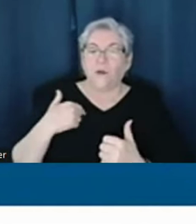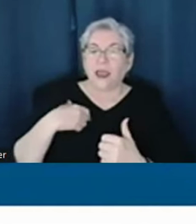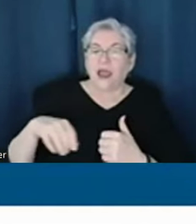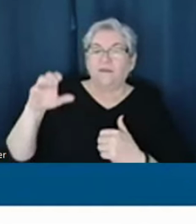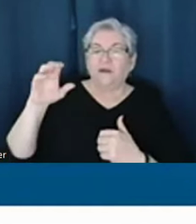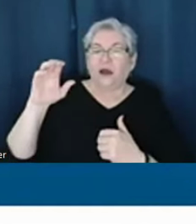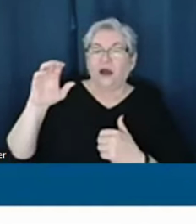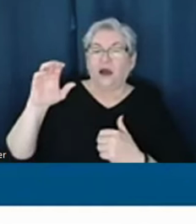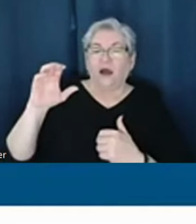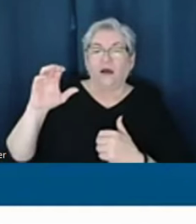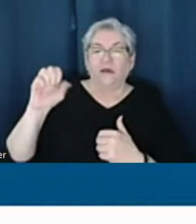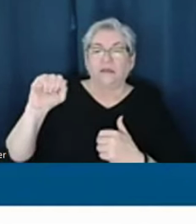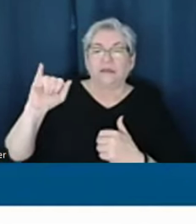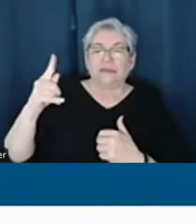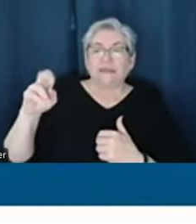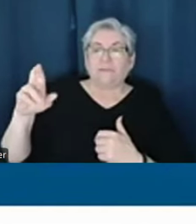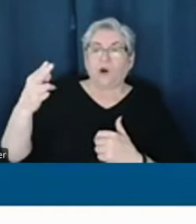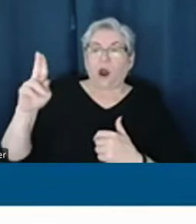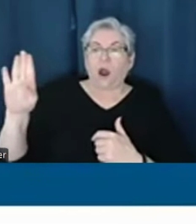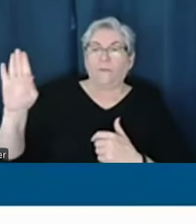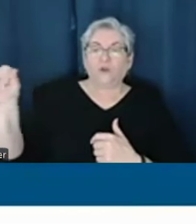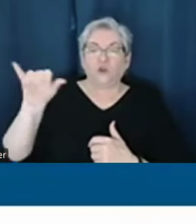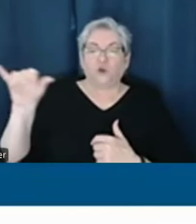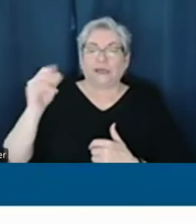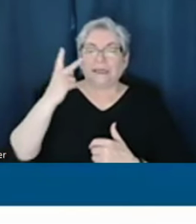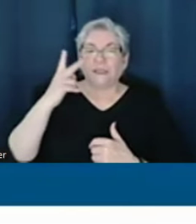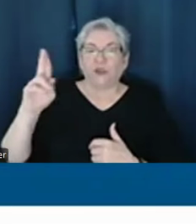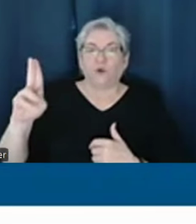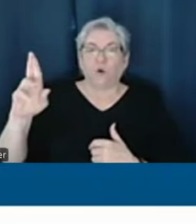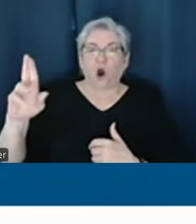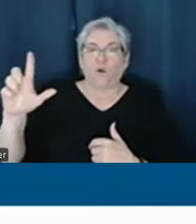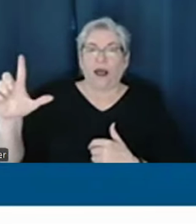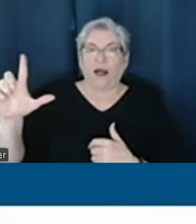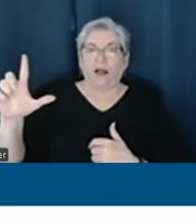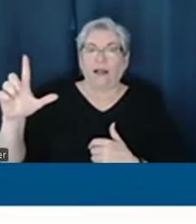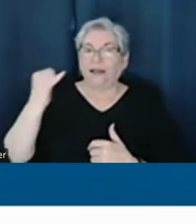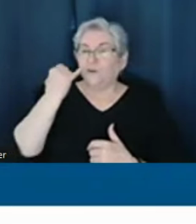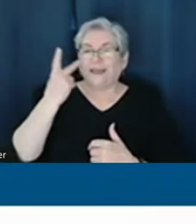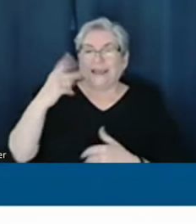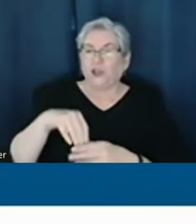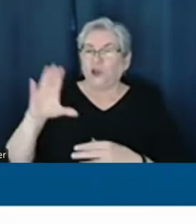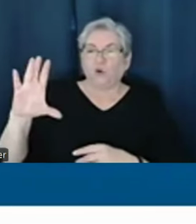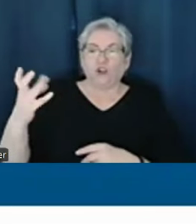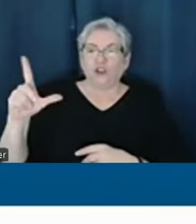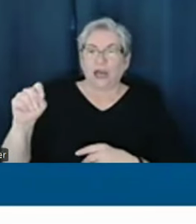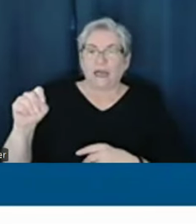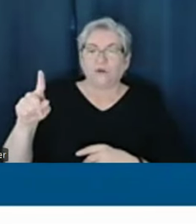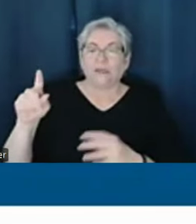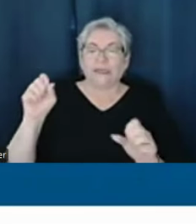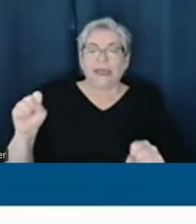and you can see the URL here if you can't see it in your chat, and you should just be able to